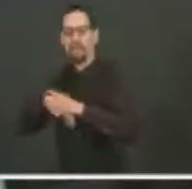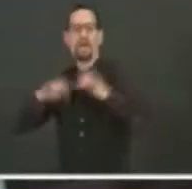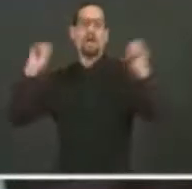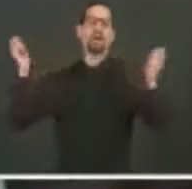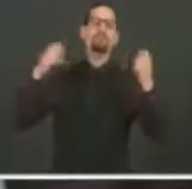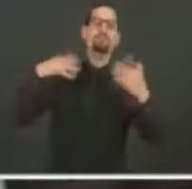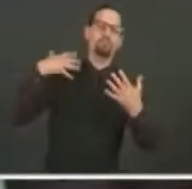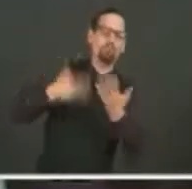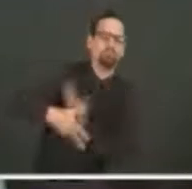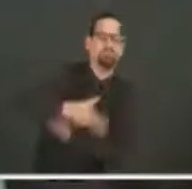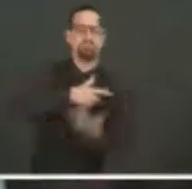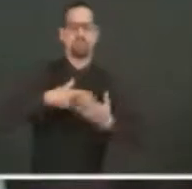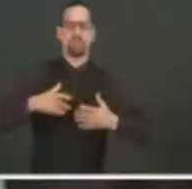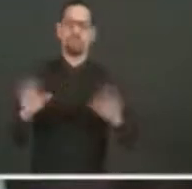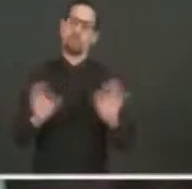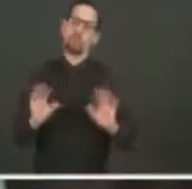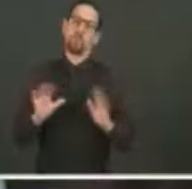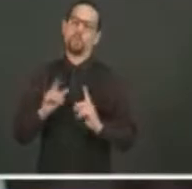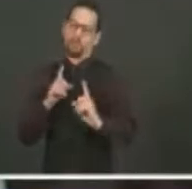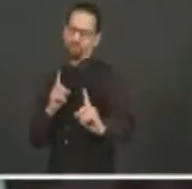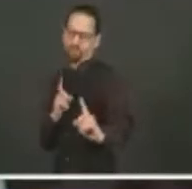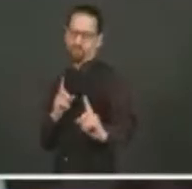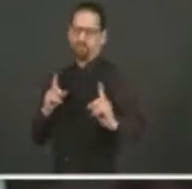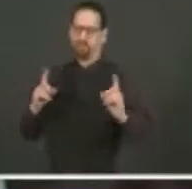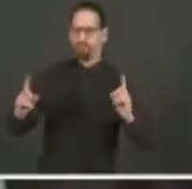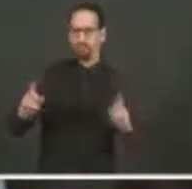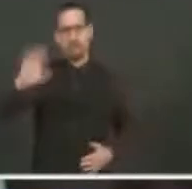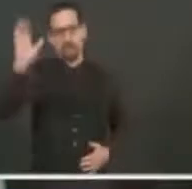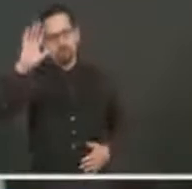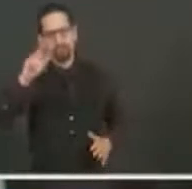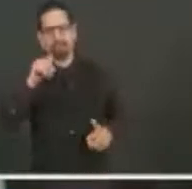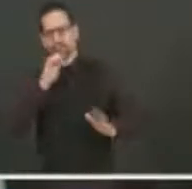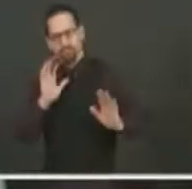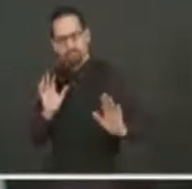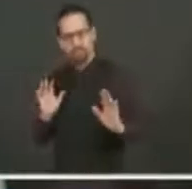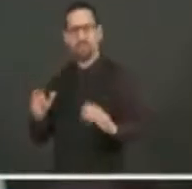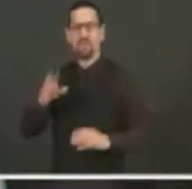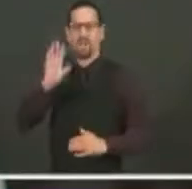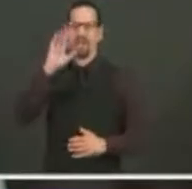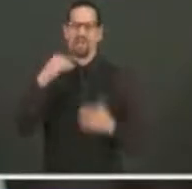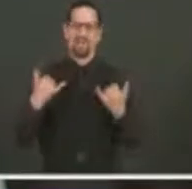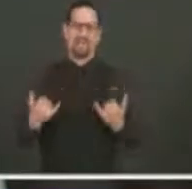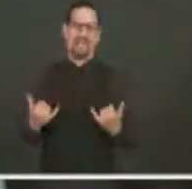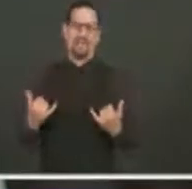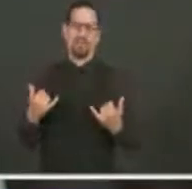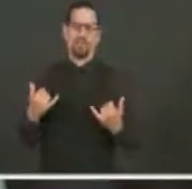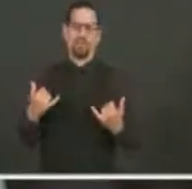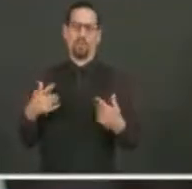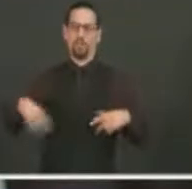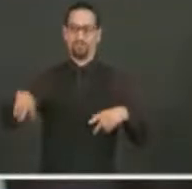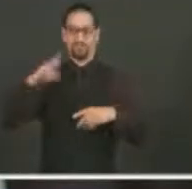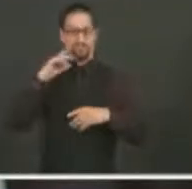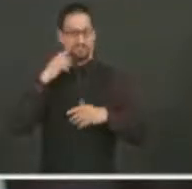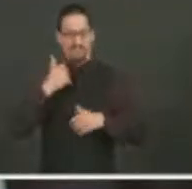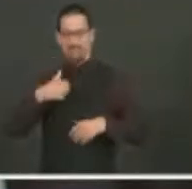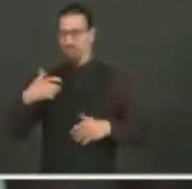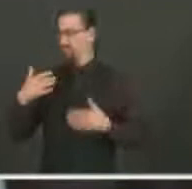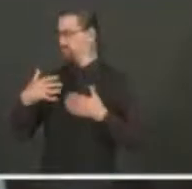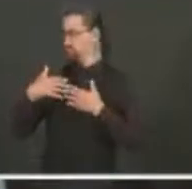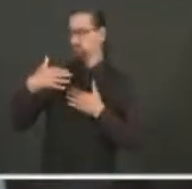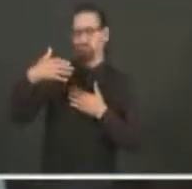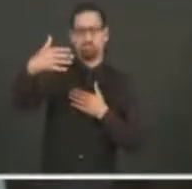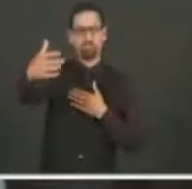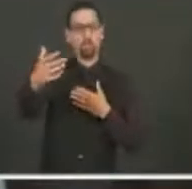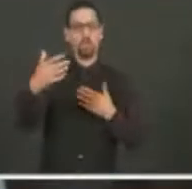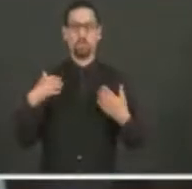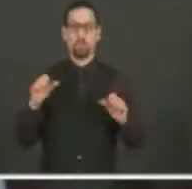Everything you now know, we now know, being in a crowd for any length of time is a bad